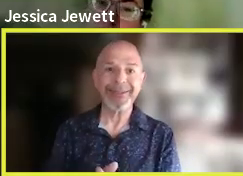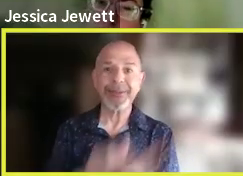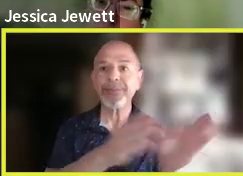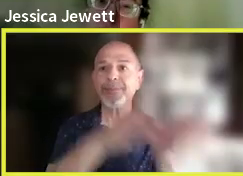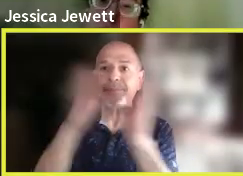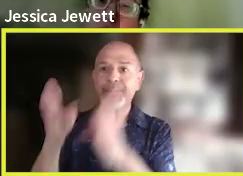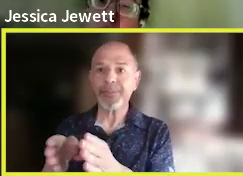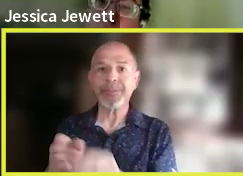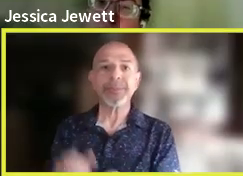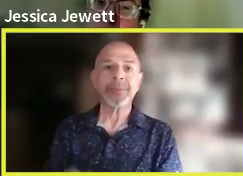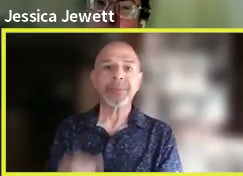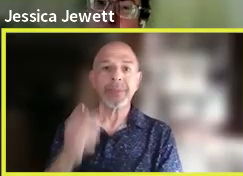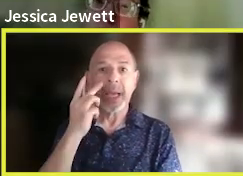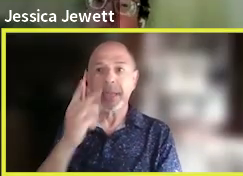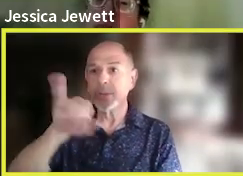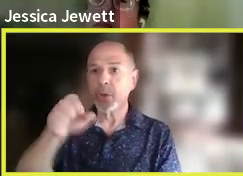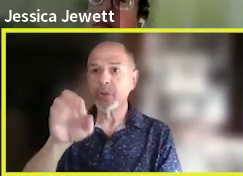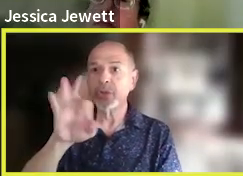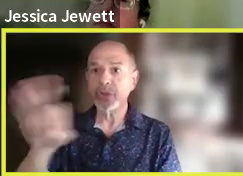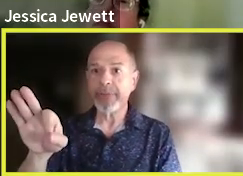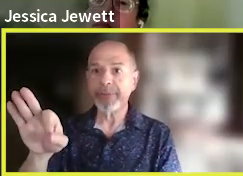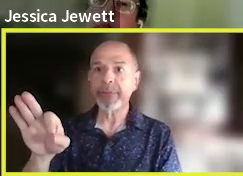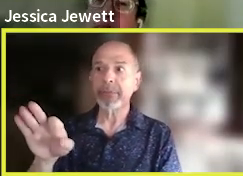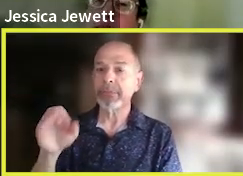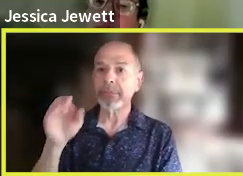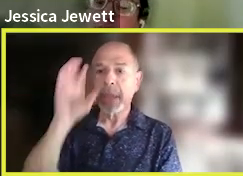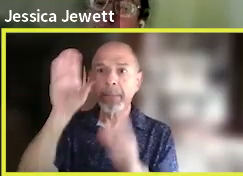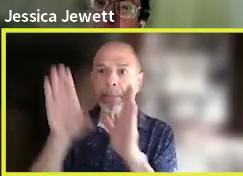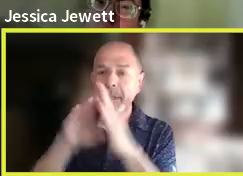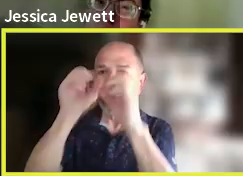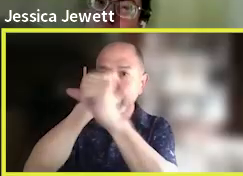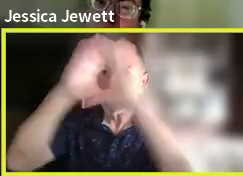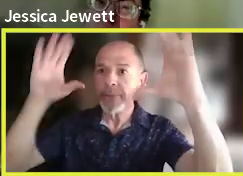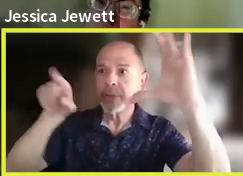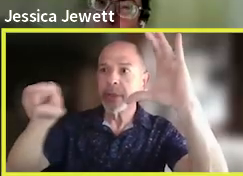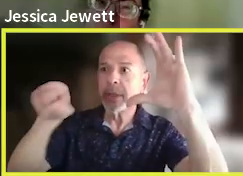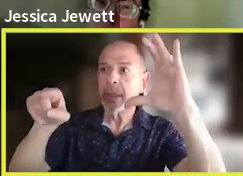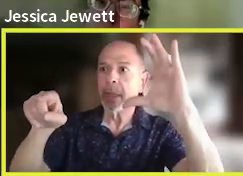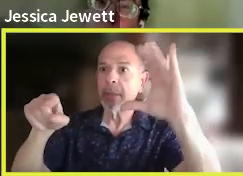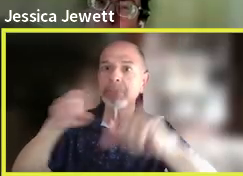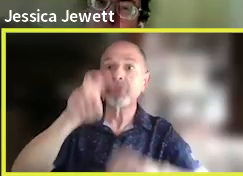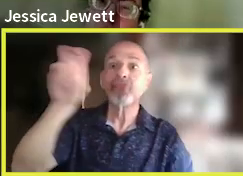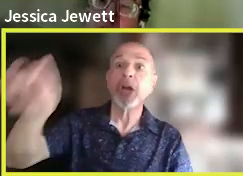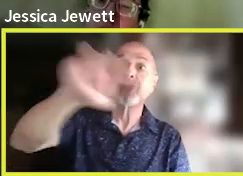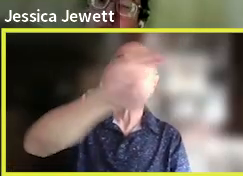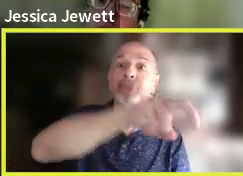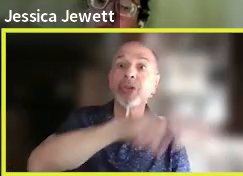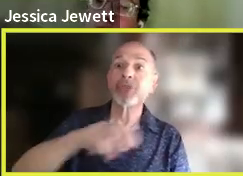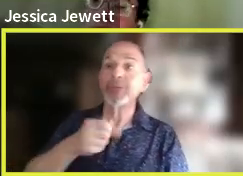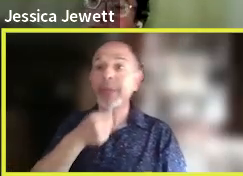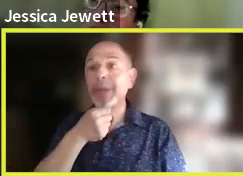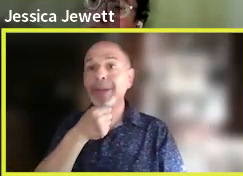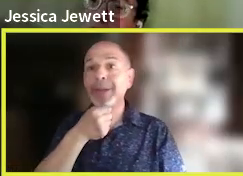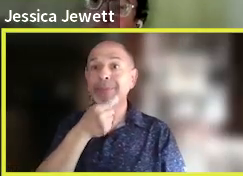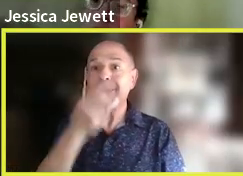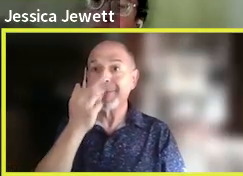having major comedy tours in every comedy, like, like clubs, stores, or whatever. Like, I mean,